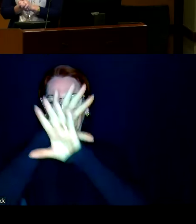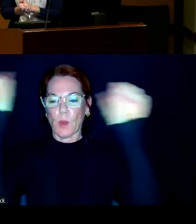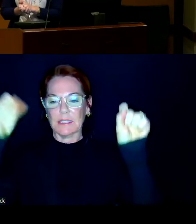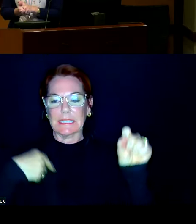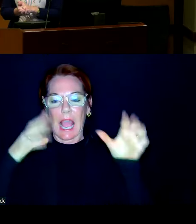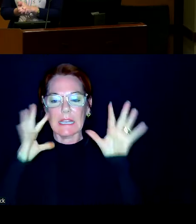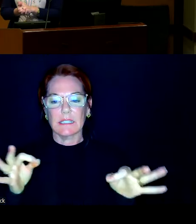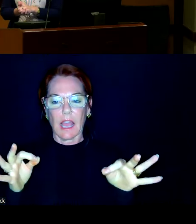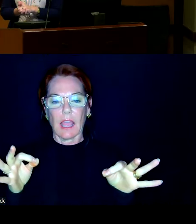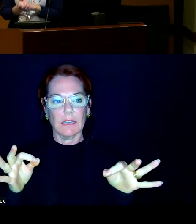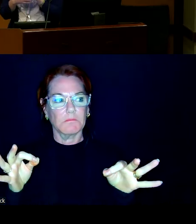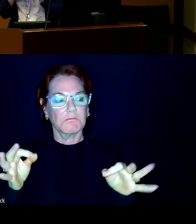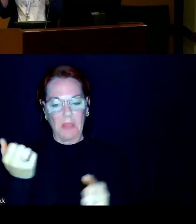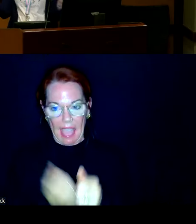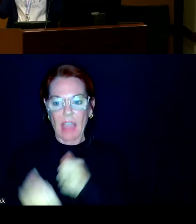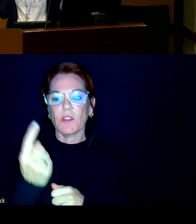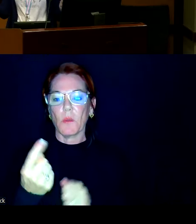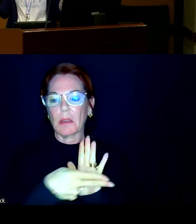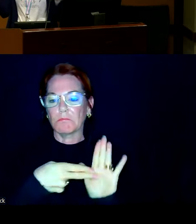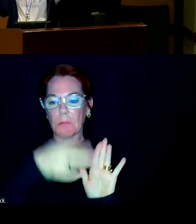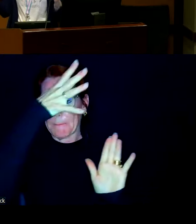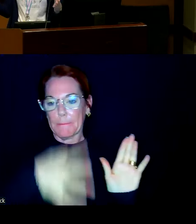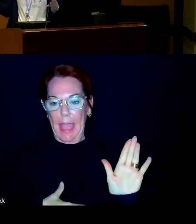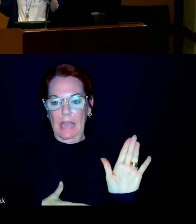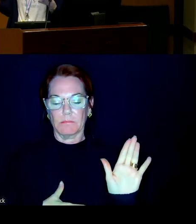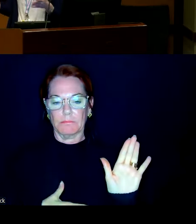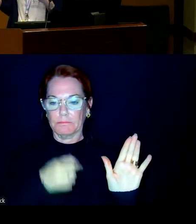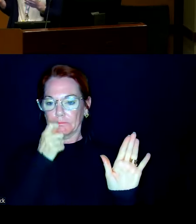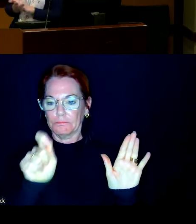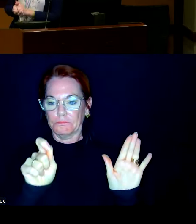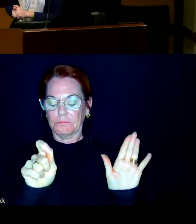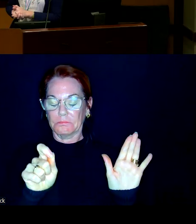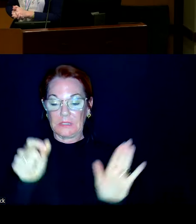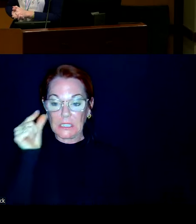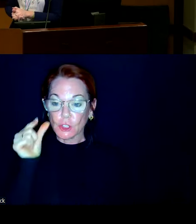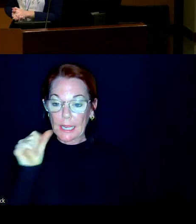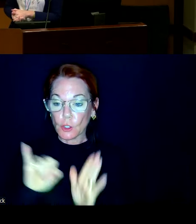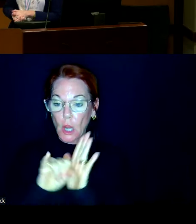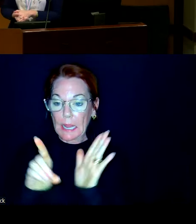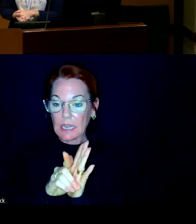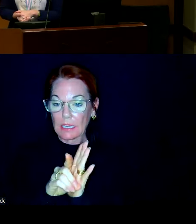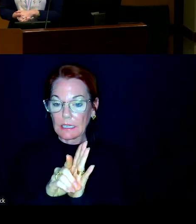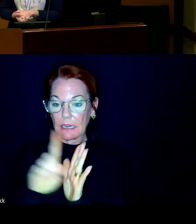men. You are no longer allowed to have any gender identity besides male.